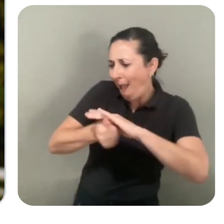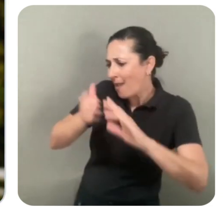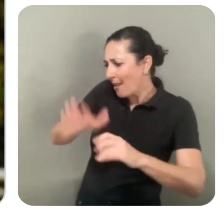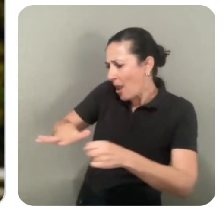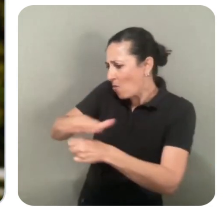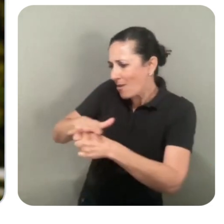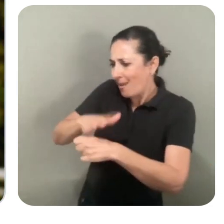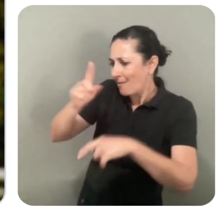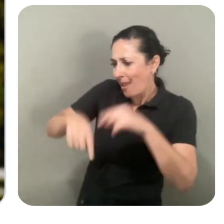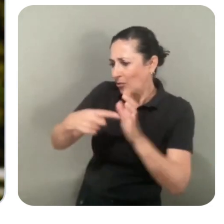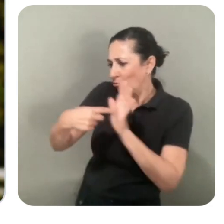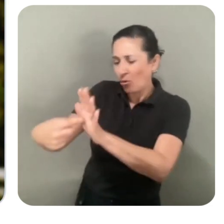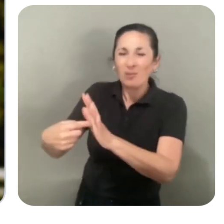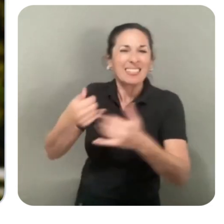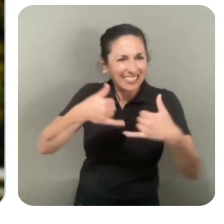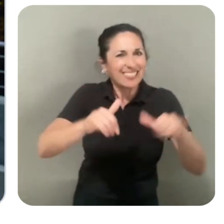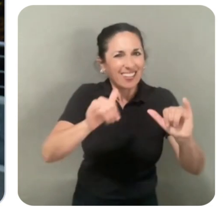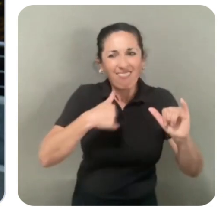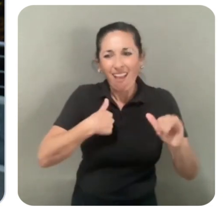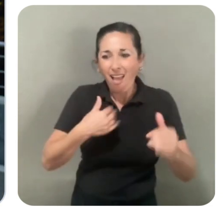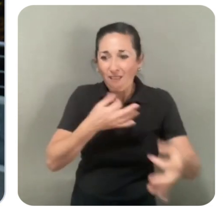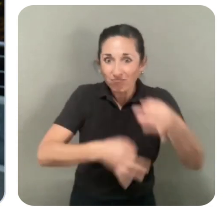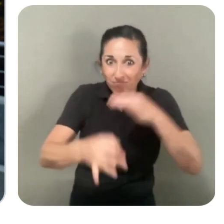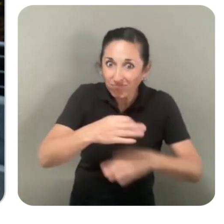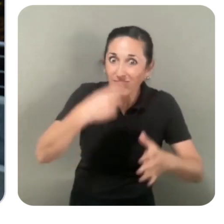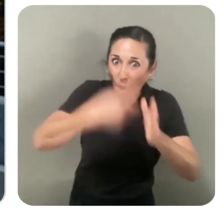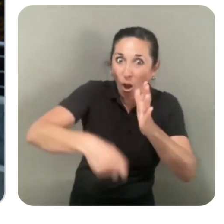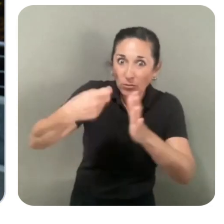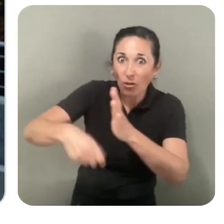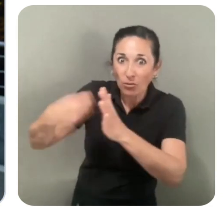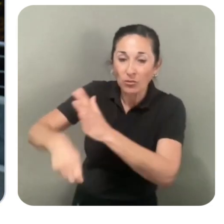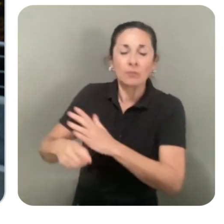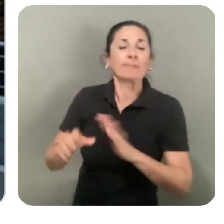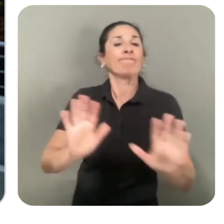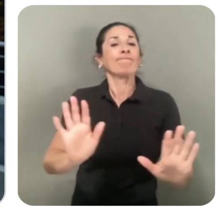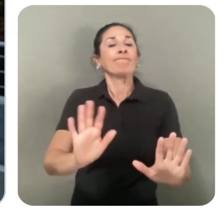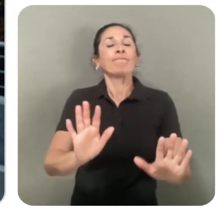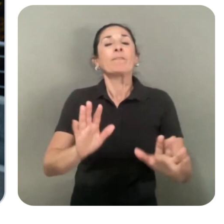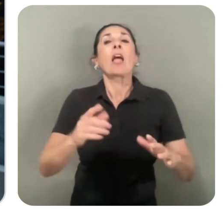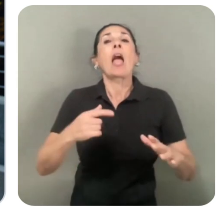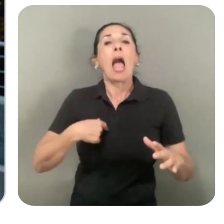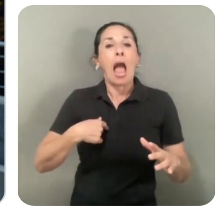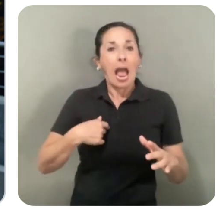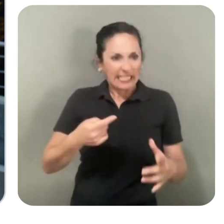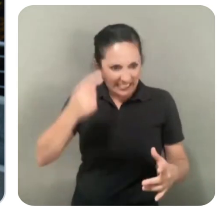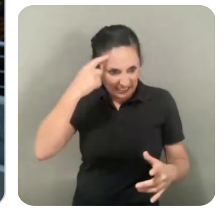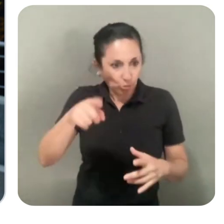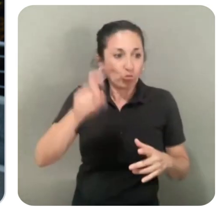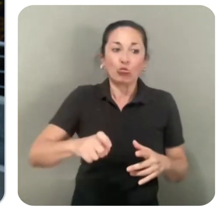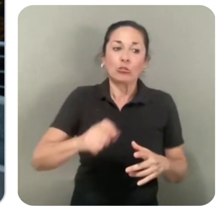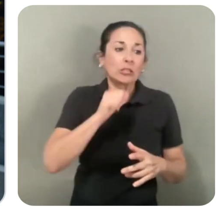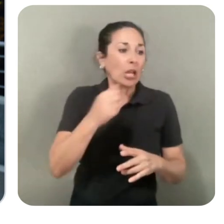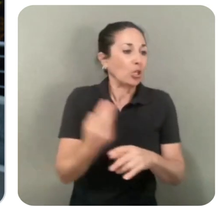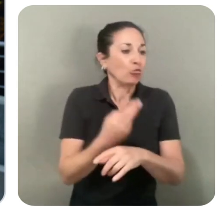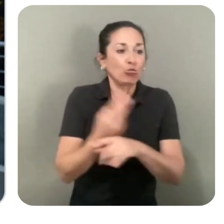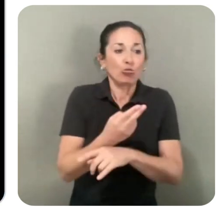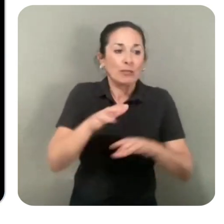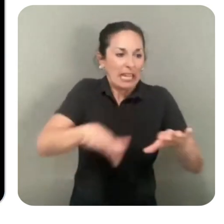It still has overhead costs. I encourage you to aggressively deactivate areas that shouldn't be visible to